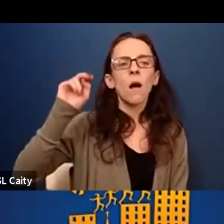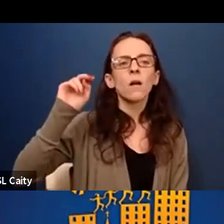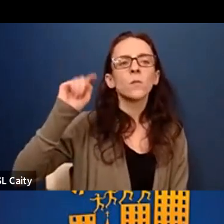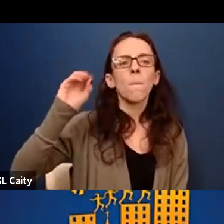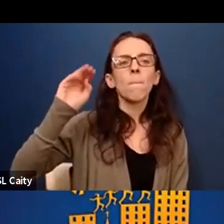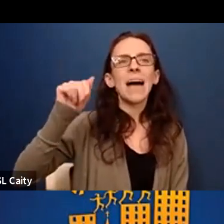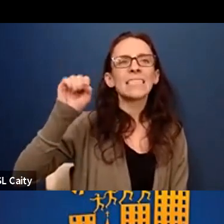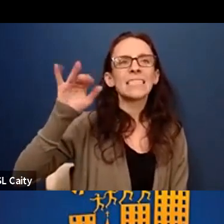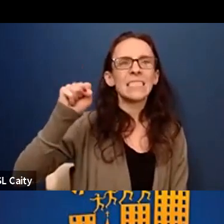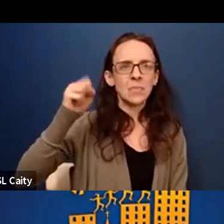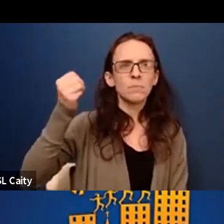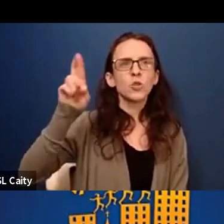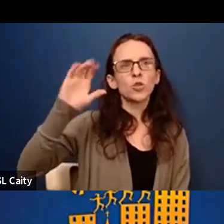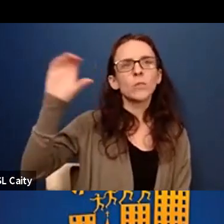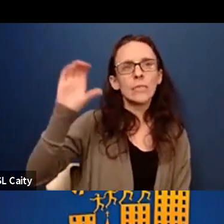Okay.